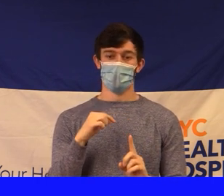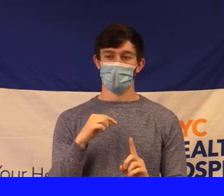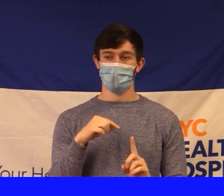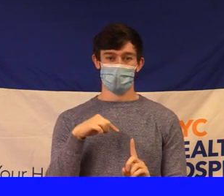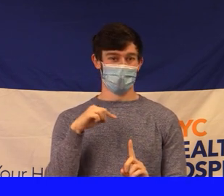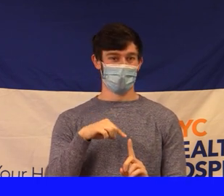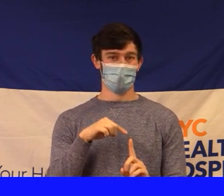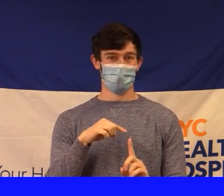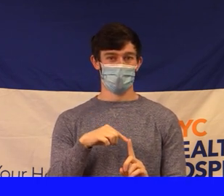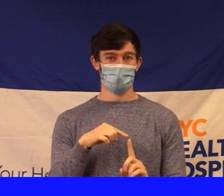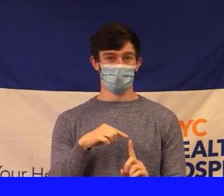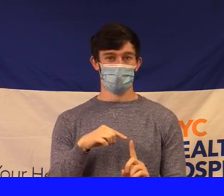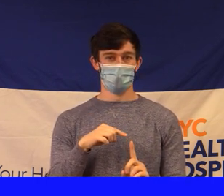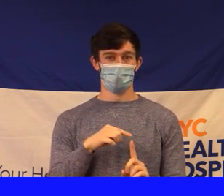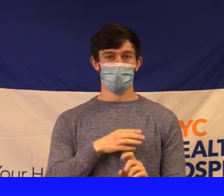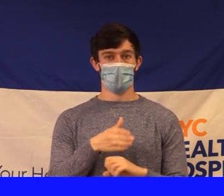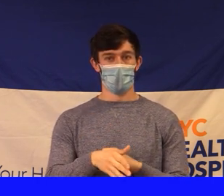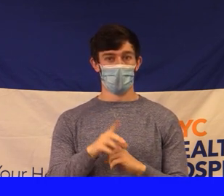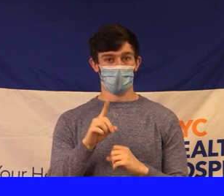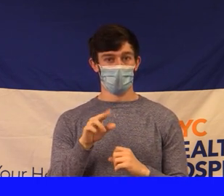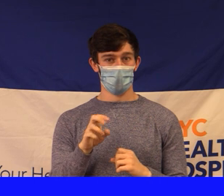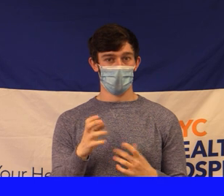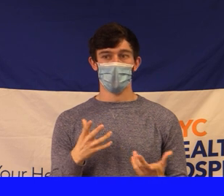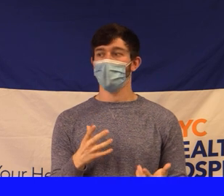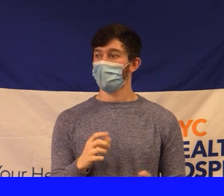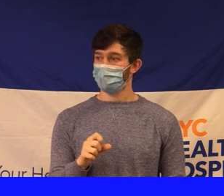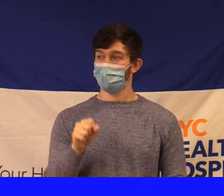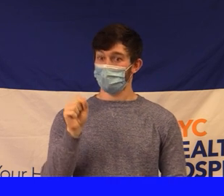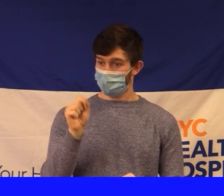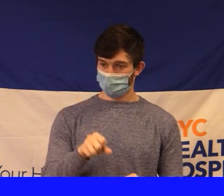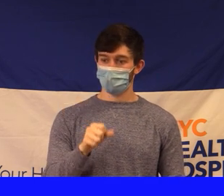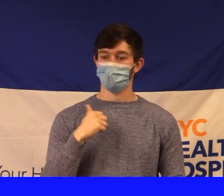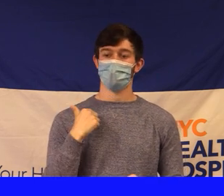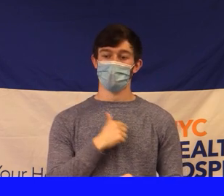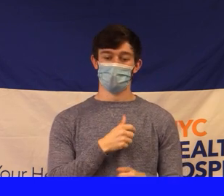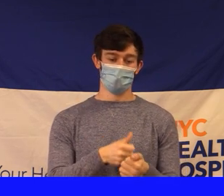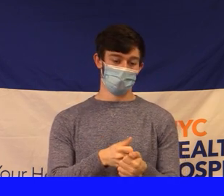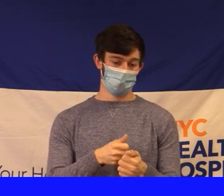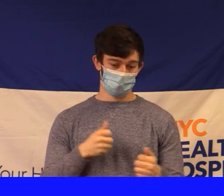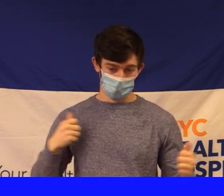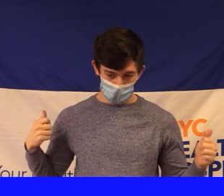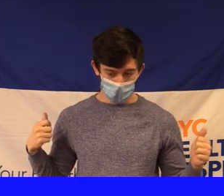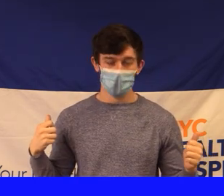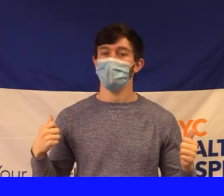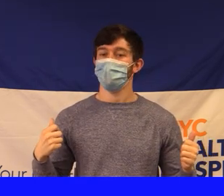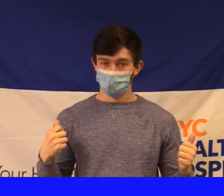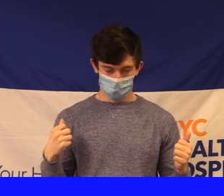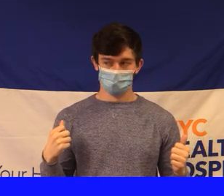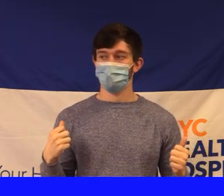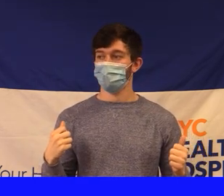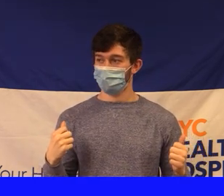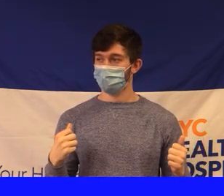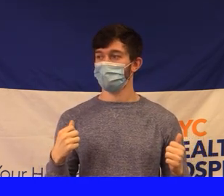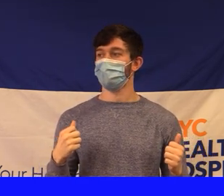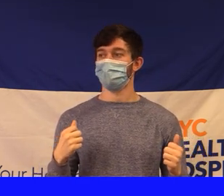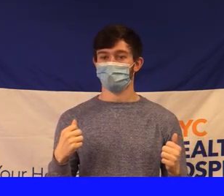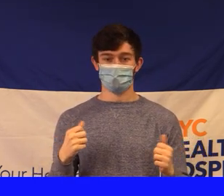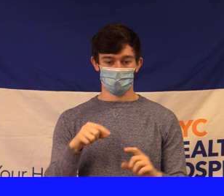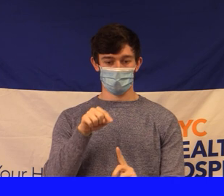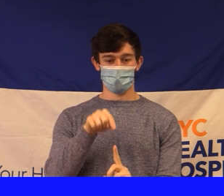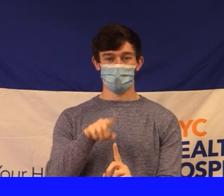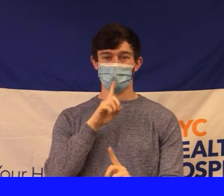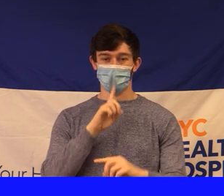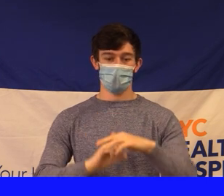So Sally, this is Danielle, and the answer is yes. Danielle. We are very, very far behind the eight ball here. As I've said in the beginning, this